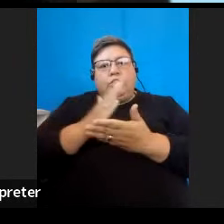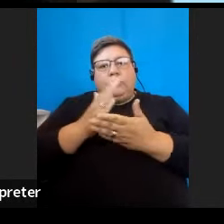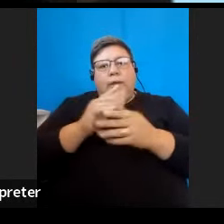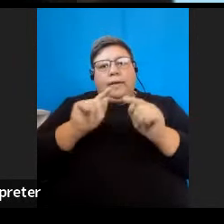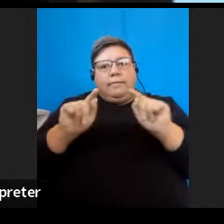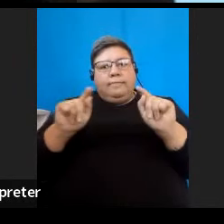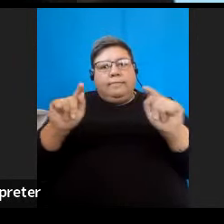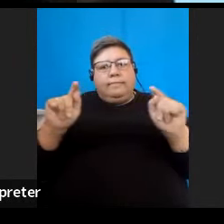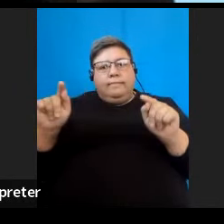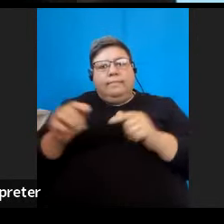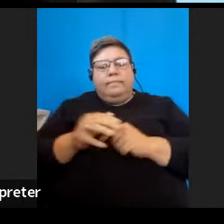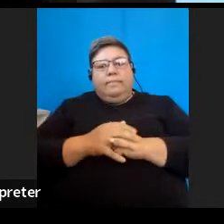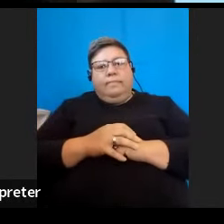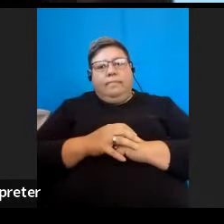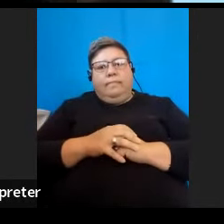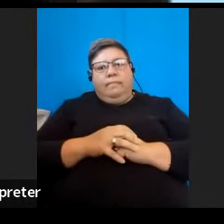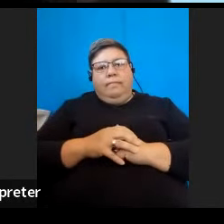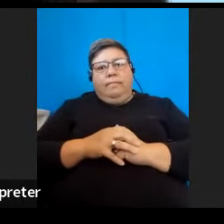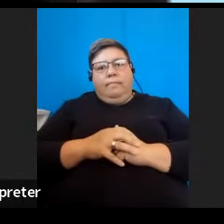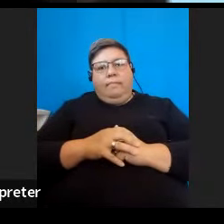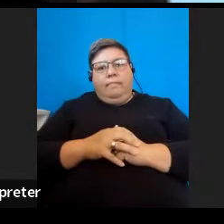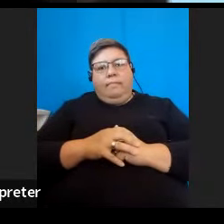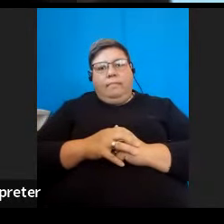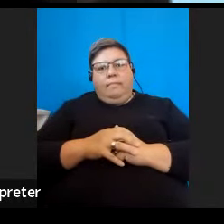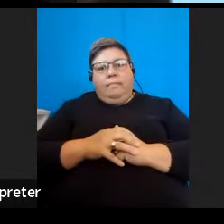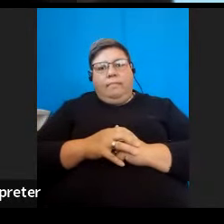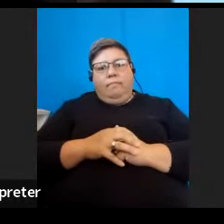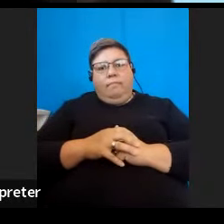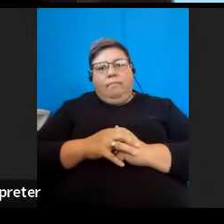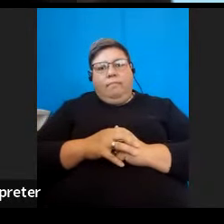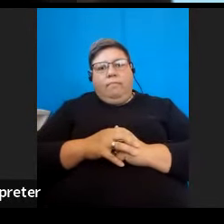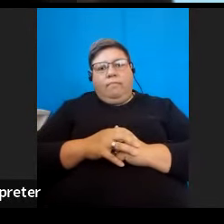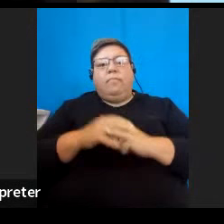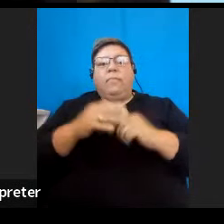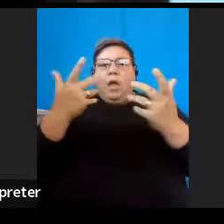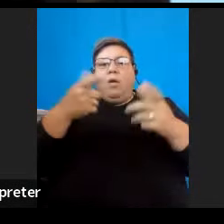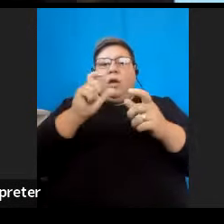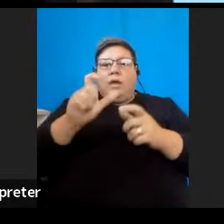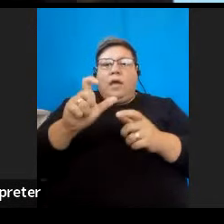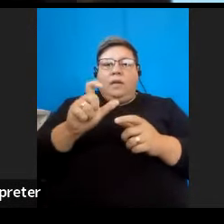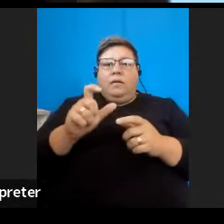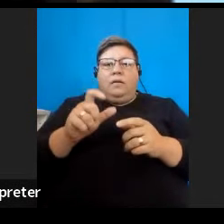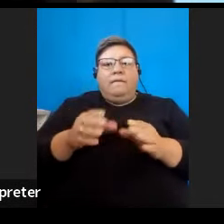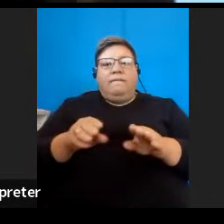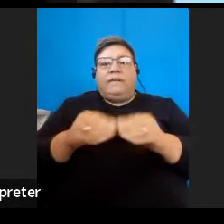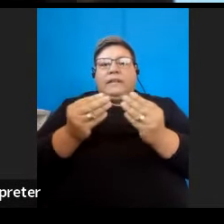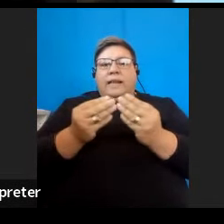are recognized in facilitating this program.